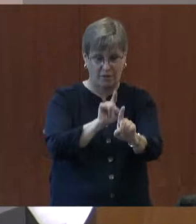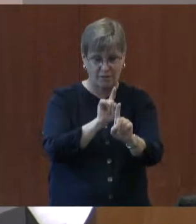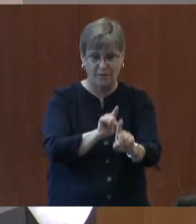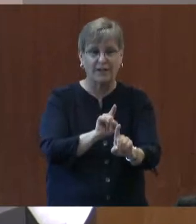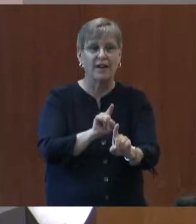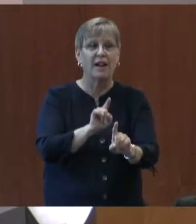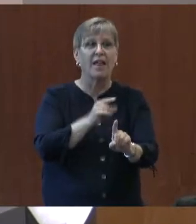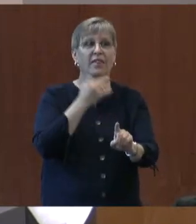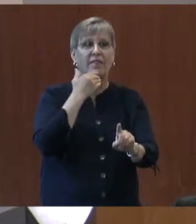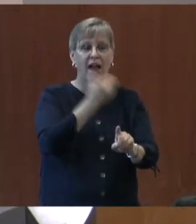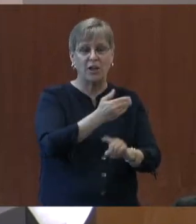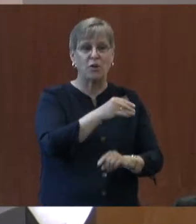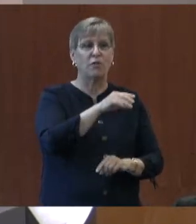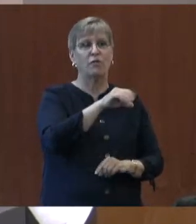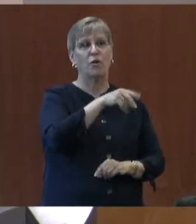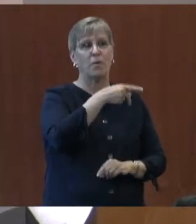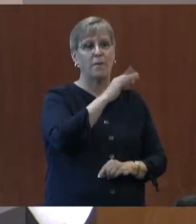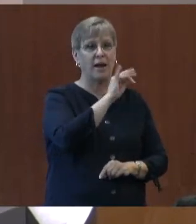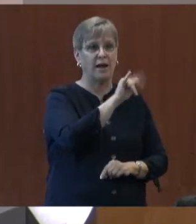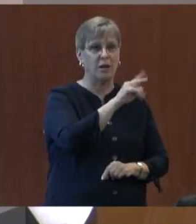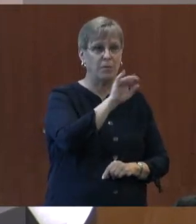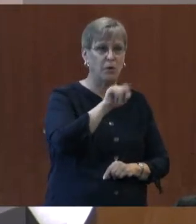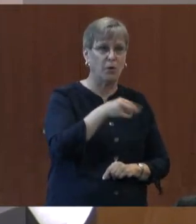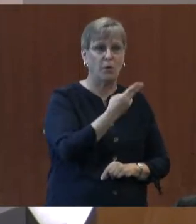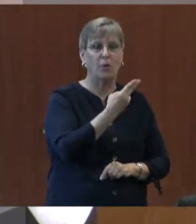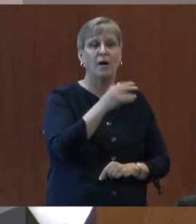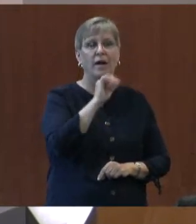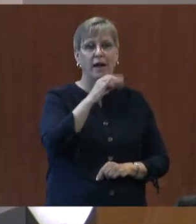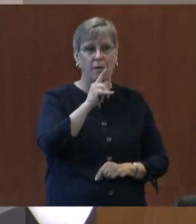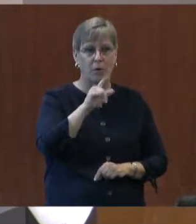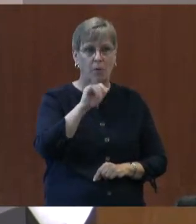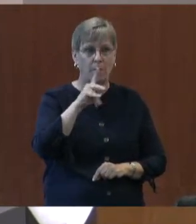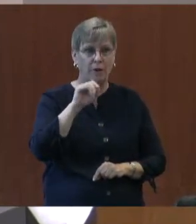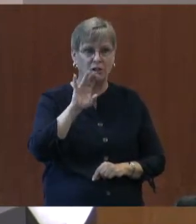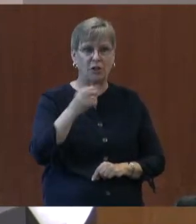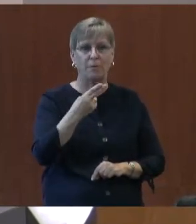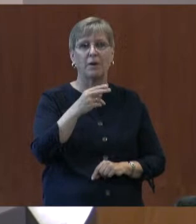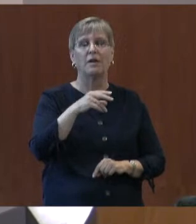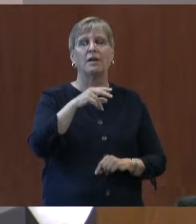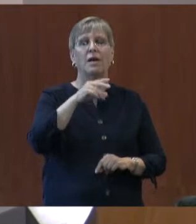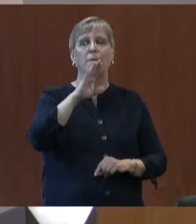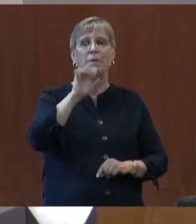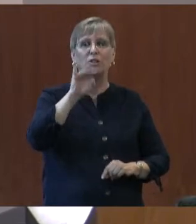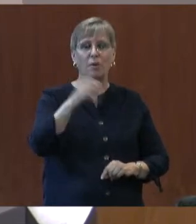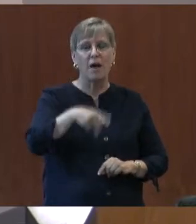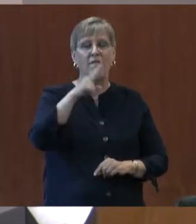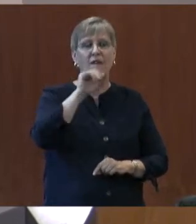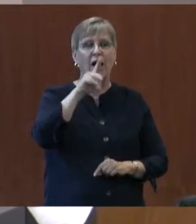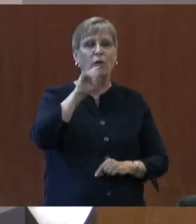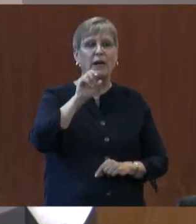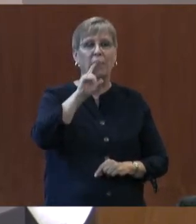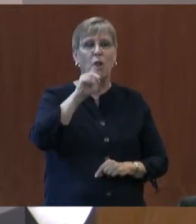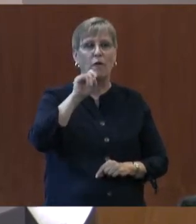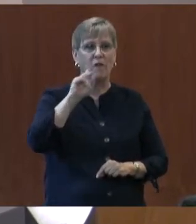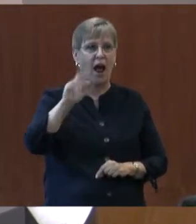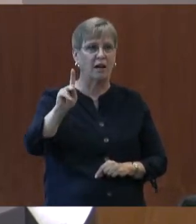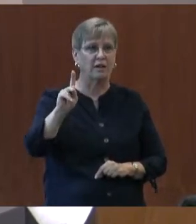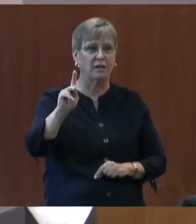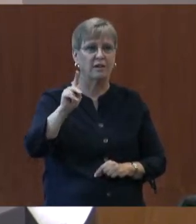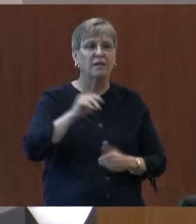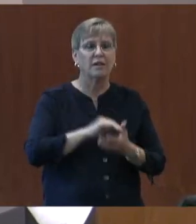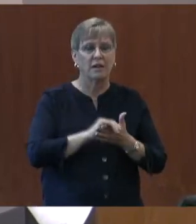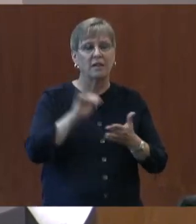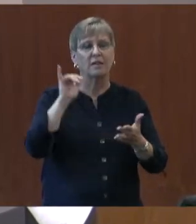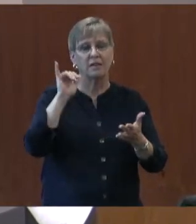Green, Valerie Novak, and April Bishop for the invaluable lessons that have served me well. And it is why I was against a